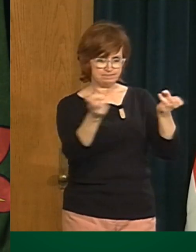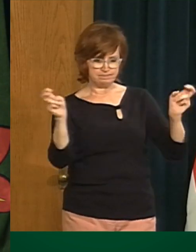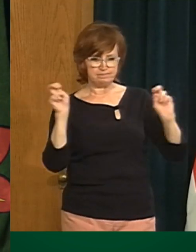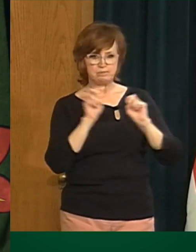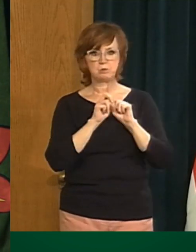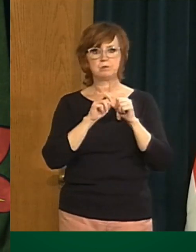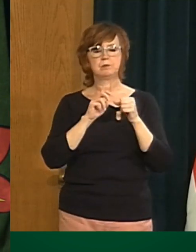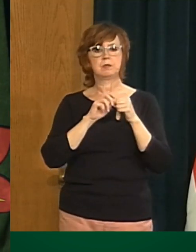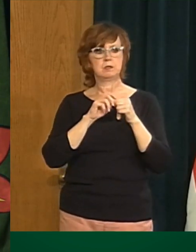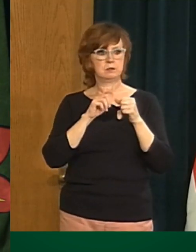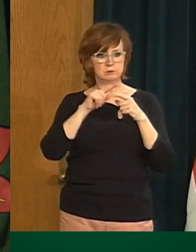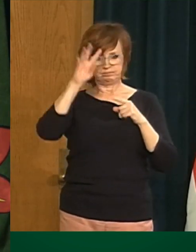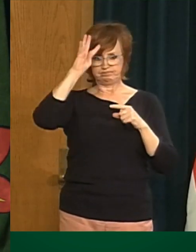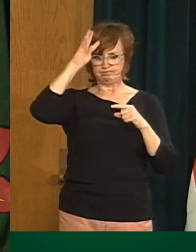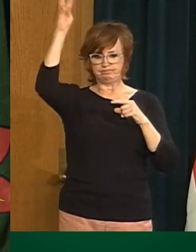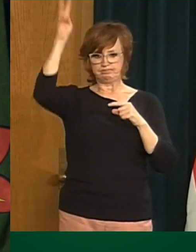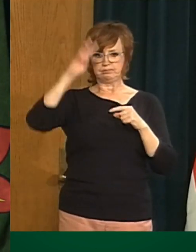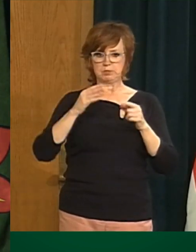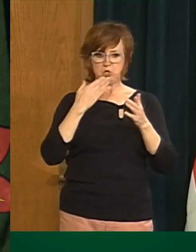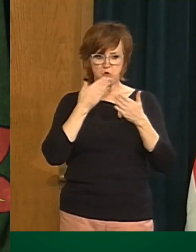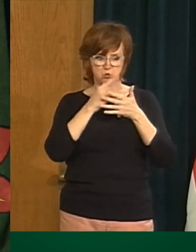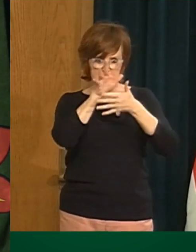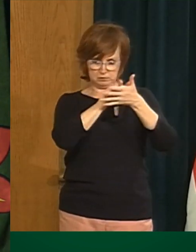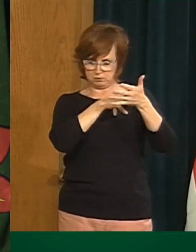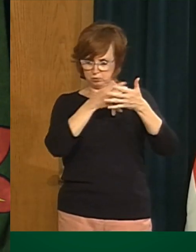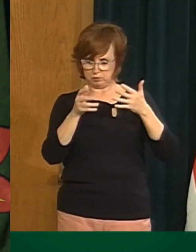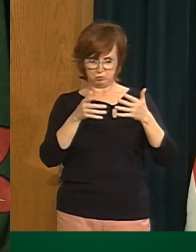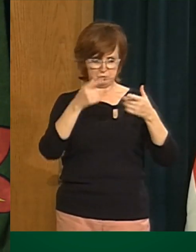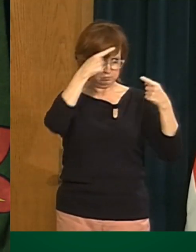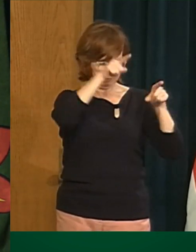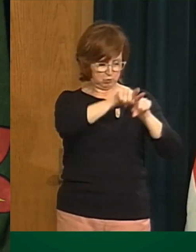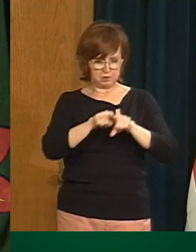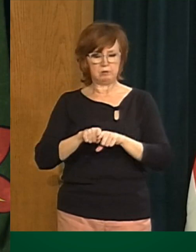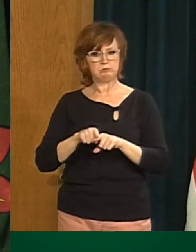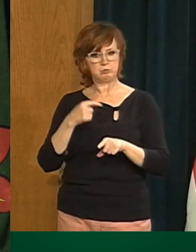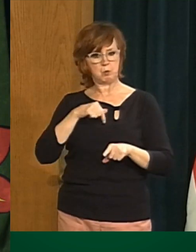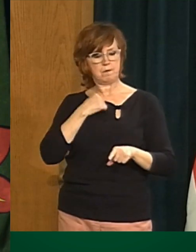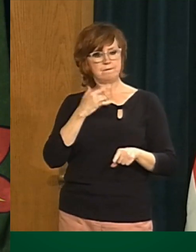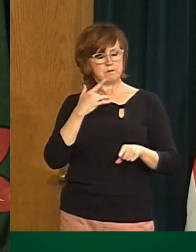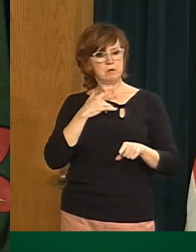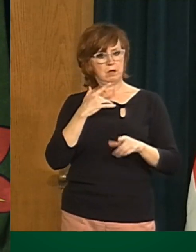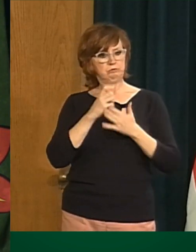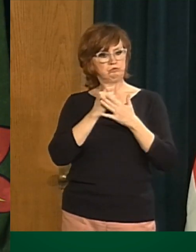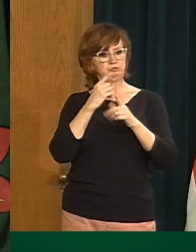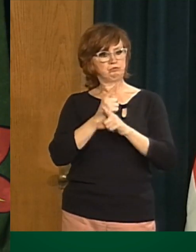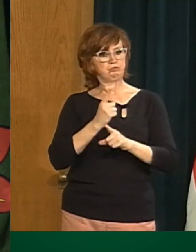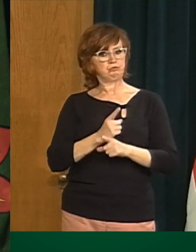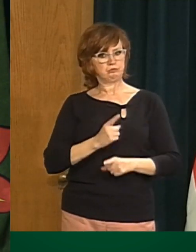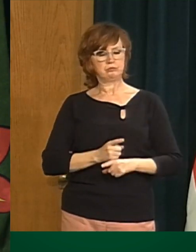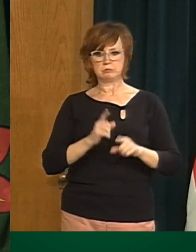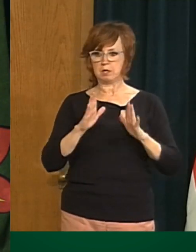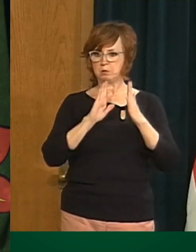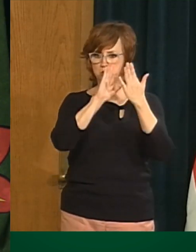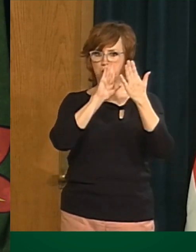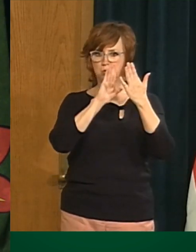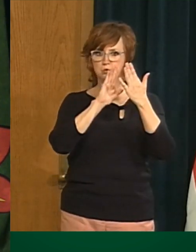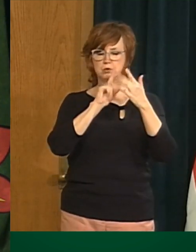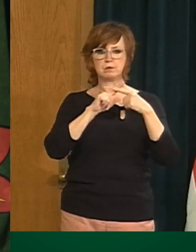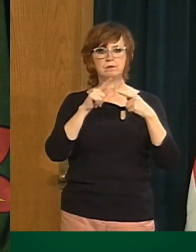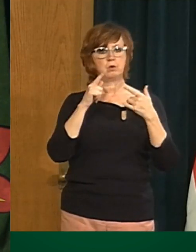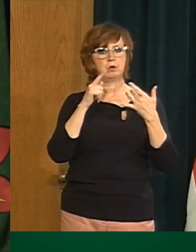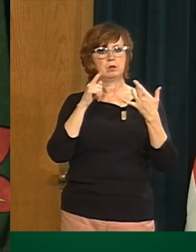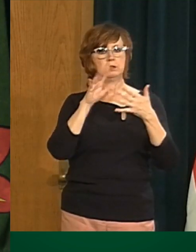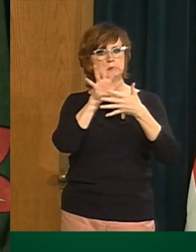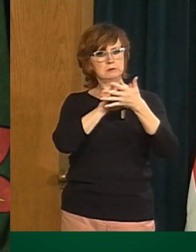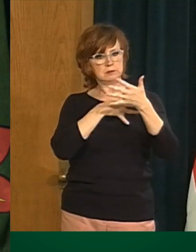well, to come up with what we believe is a very pragmatic approach to safely reopening sectors in